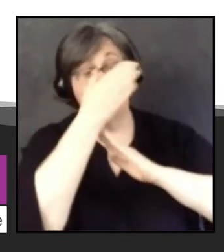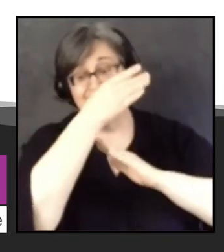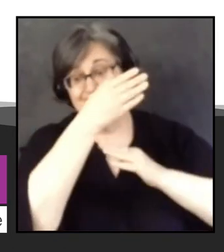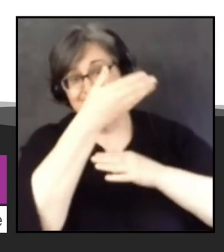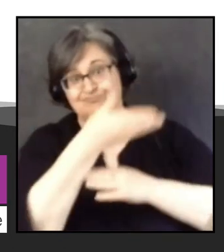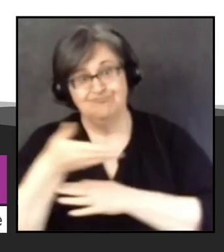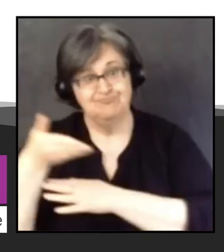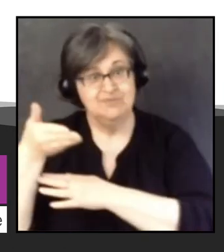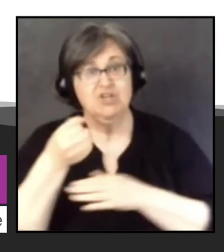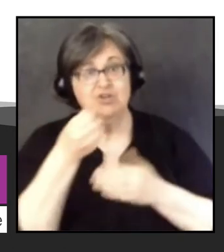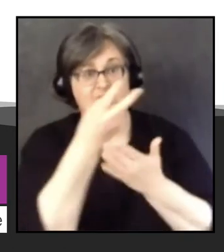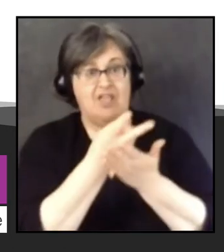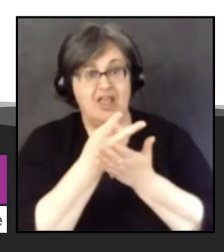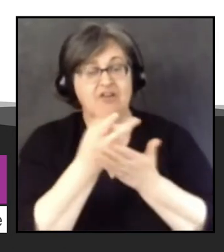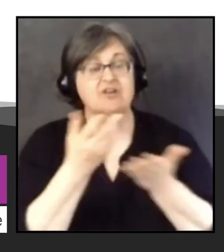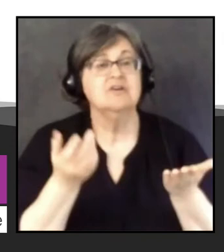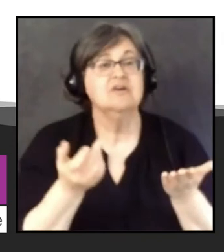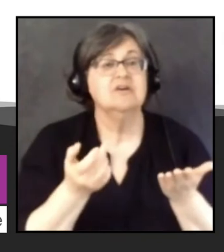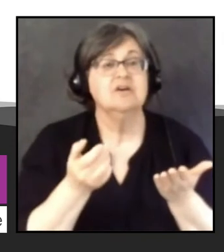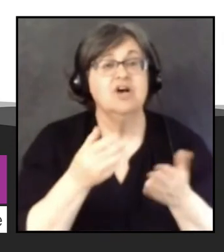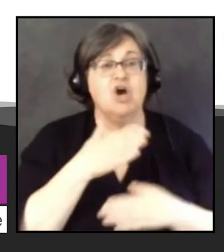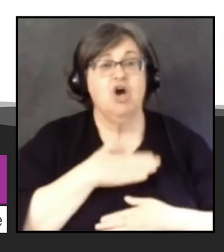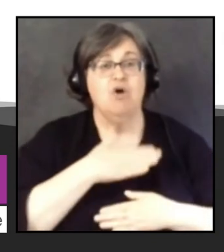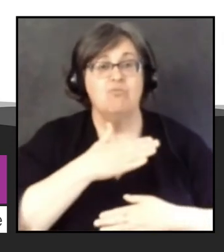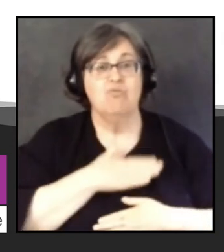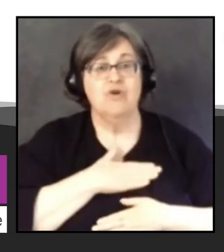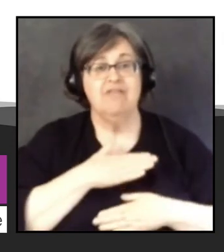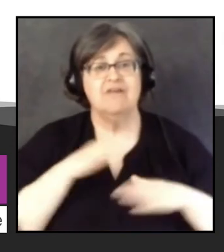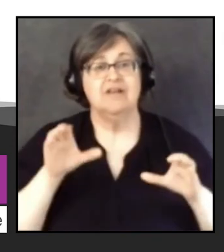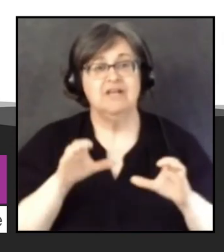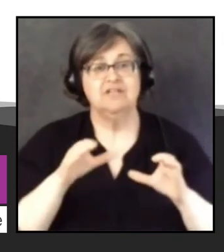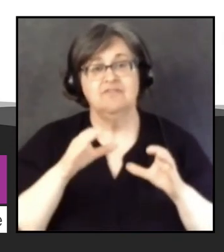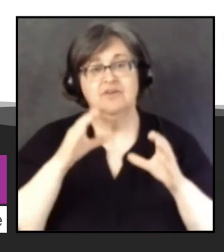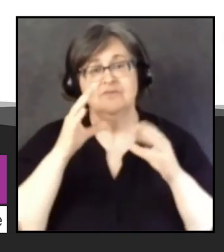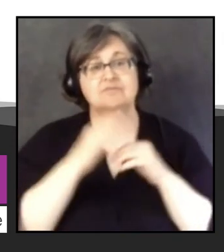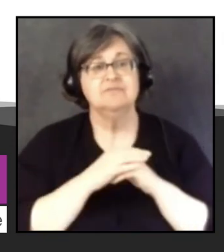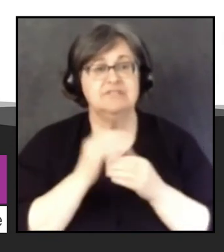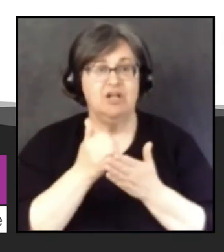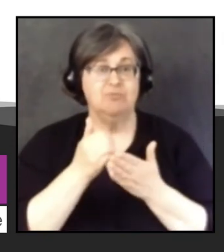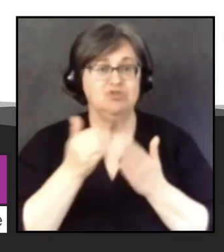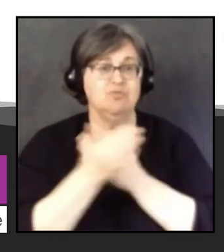And this one is a breathing activity that helps you relax. Next slide.